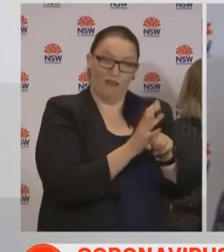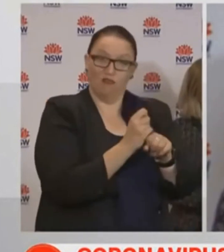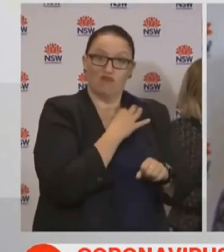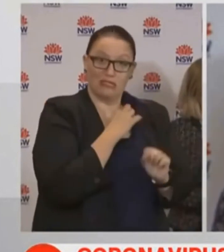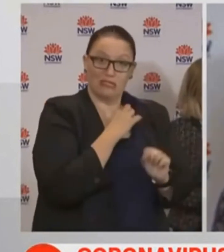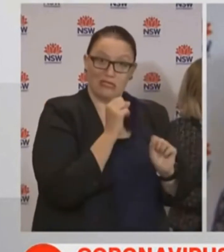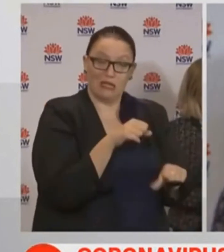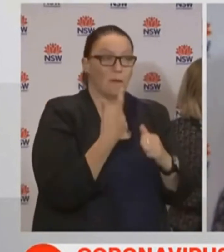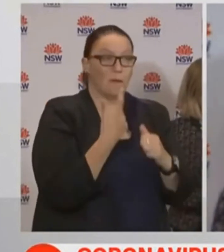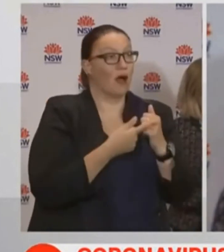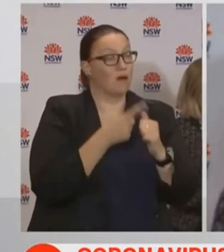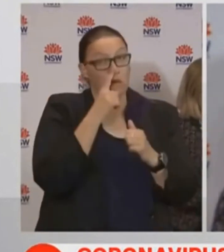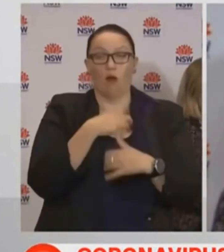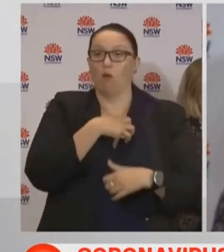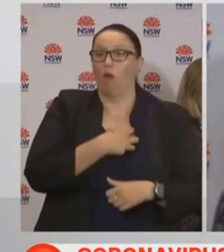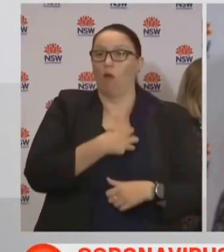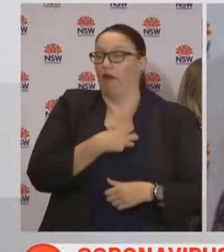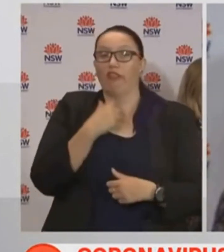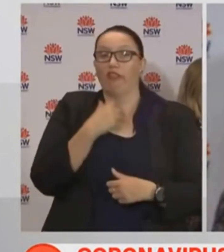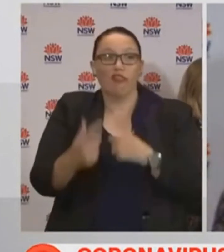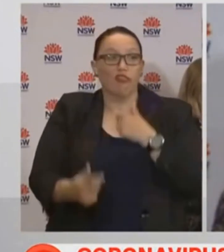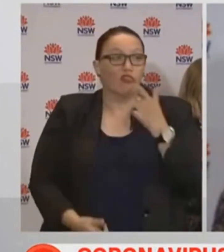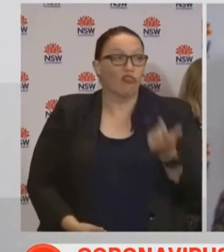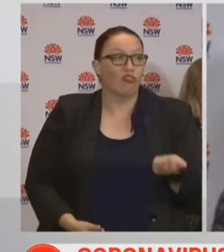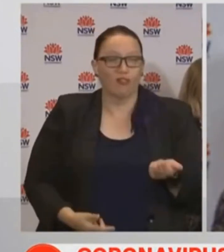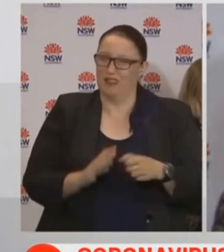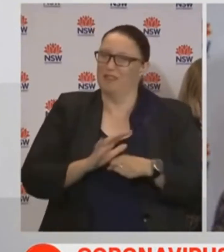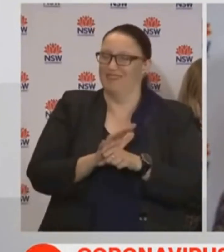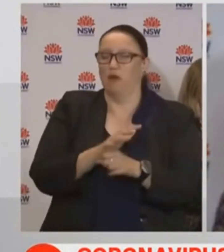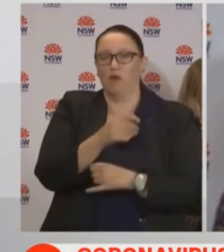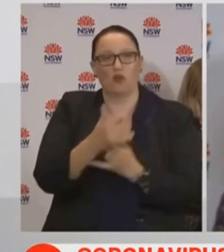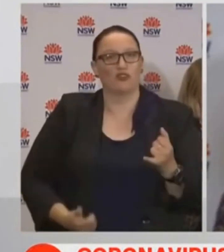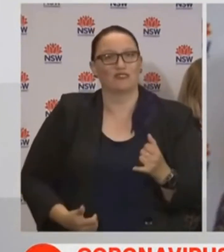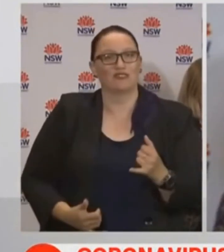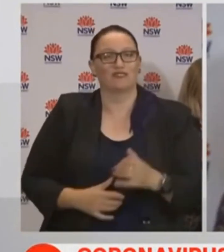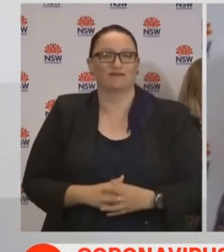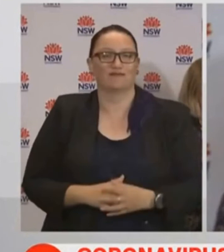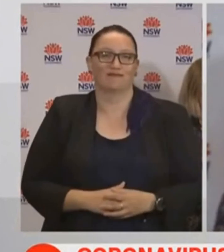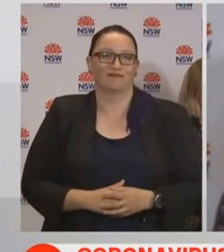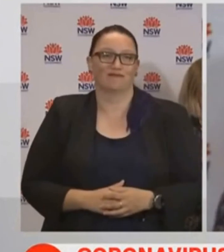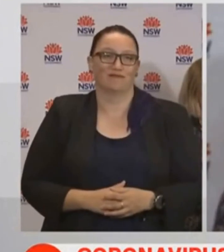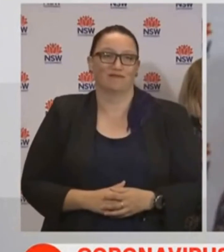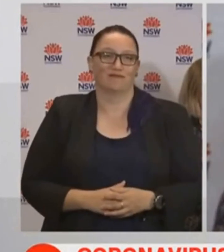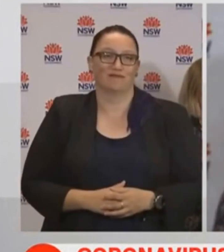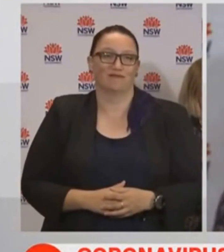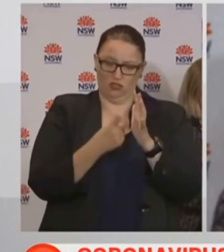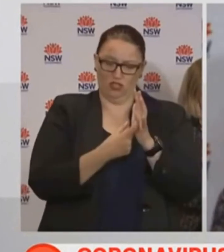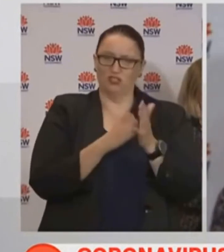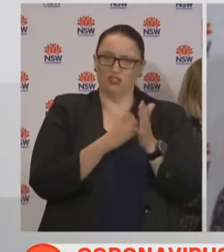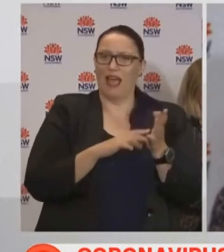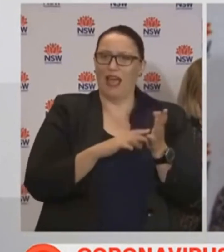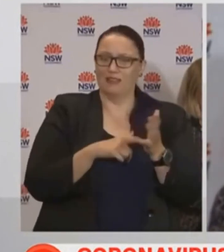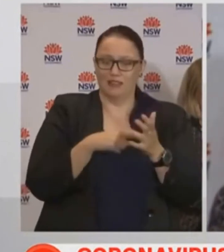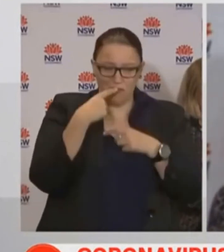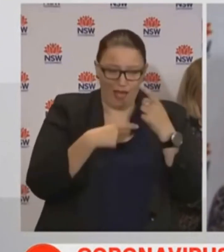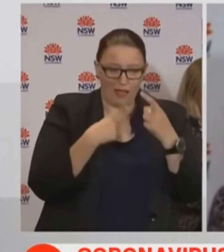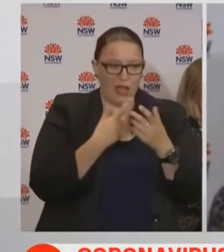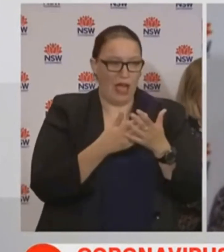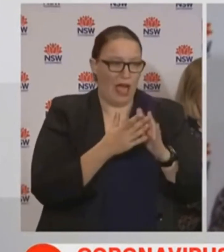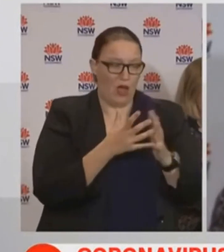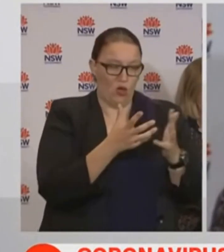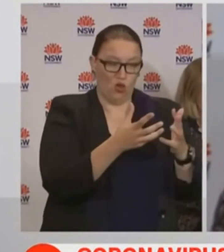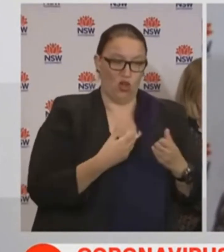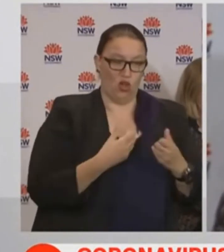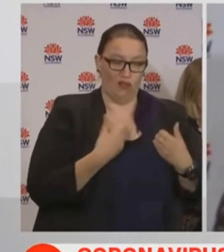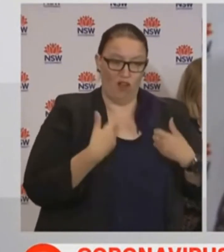The virus is very contagious. When Dr. Chant goes through the explanations of how someone may have caught the virus, we know it is